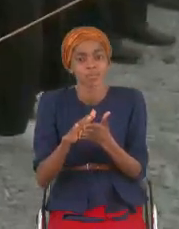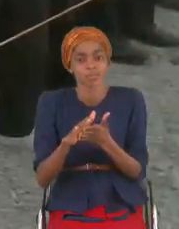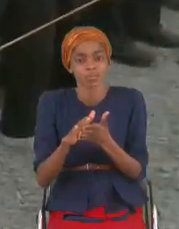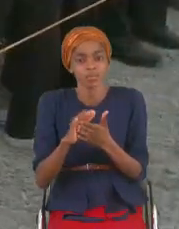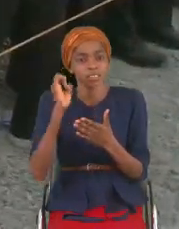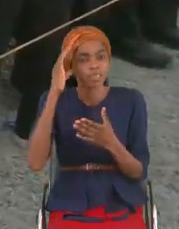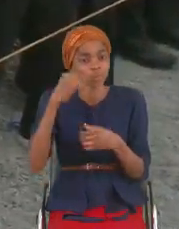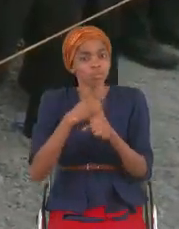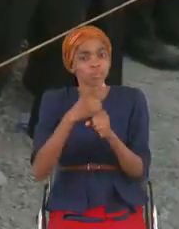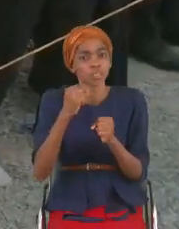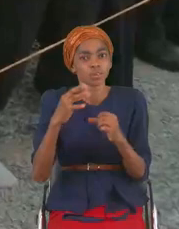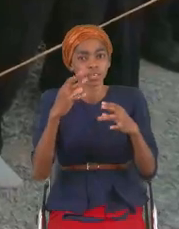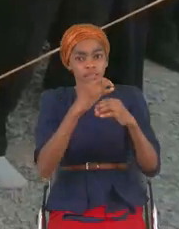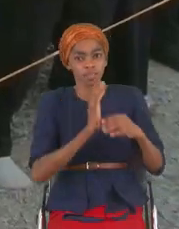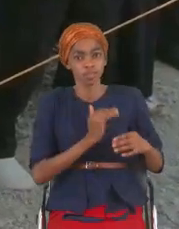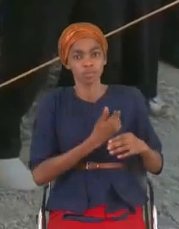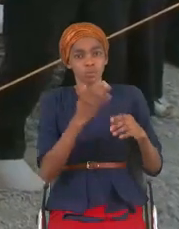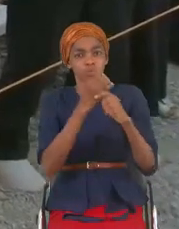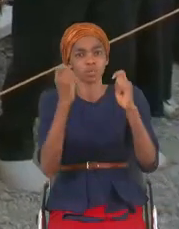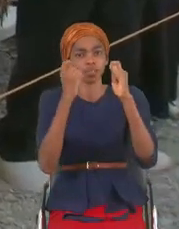make you a soul winner,